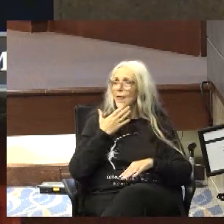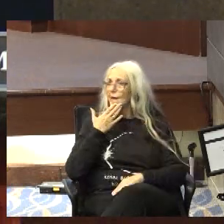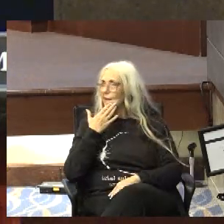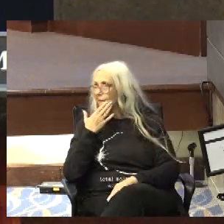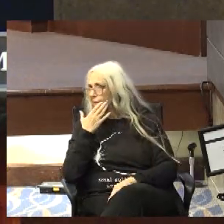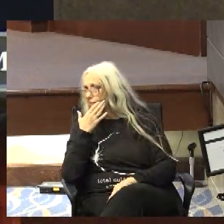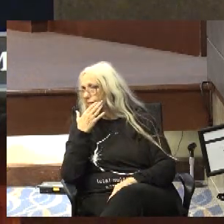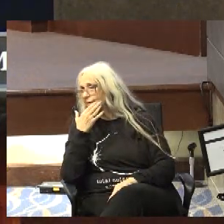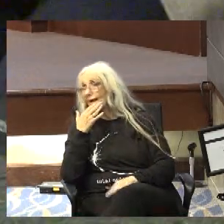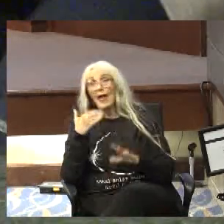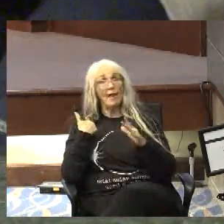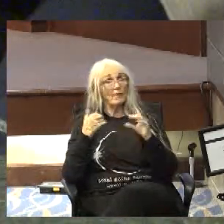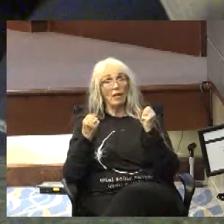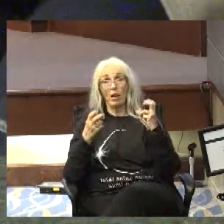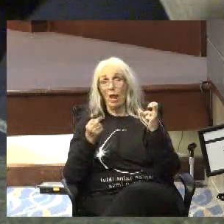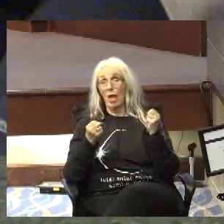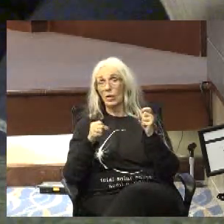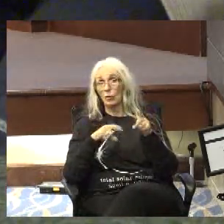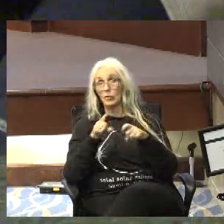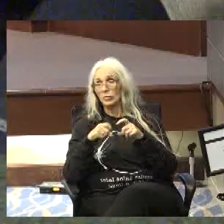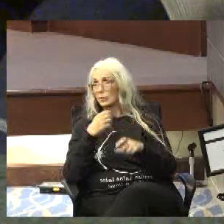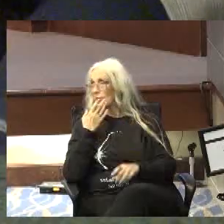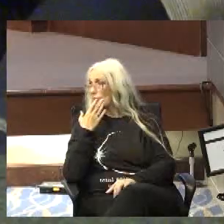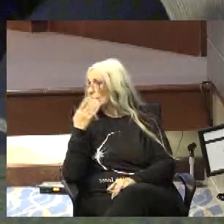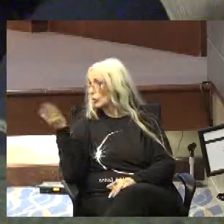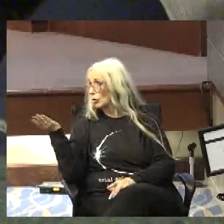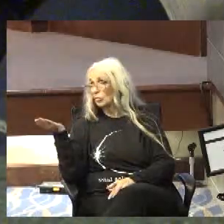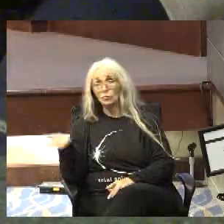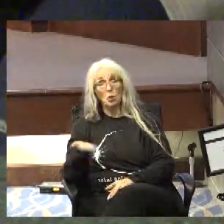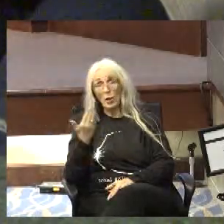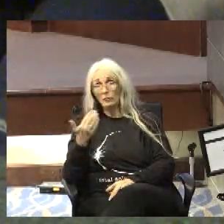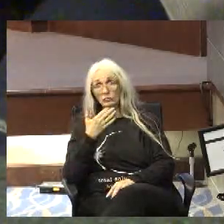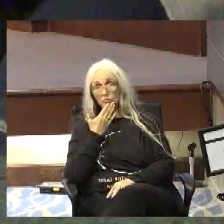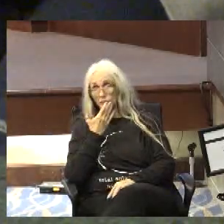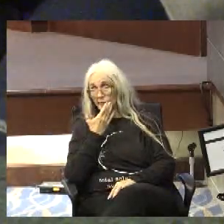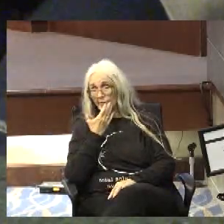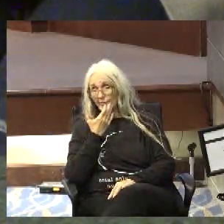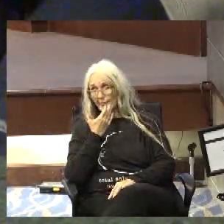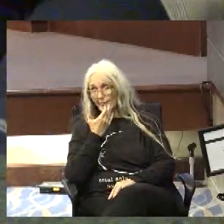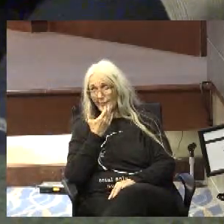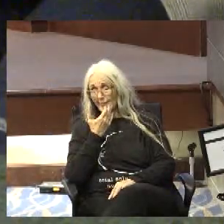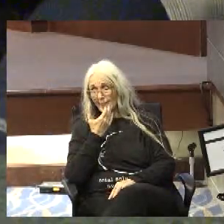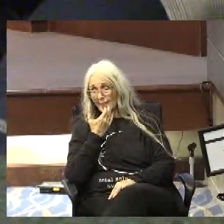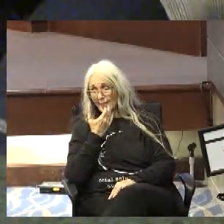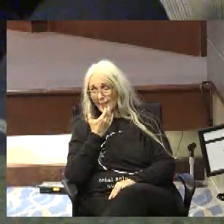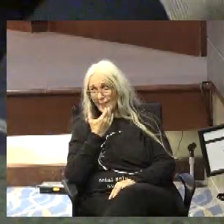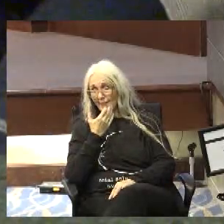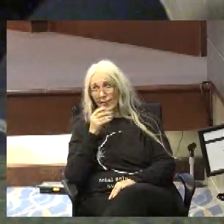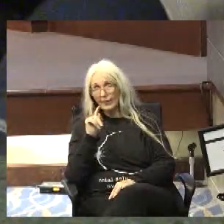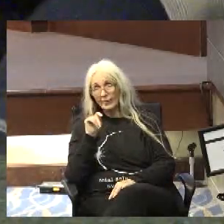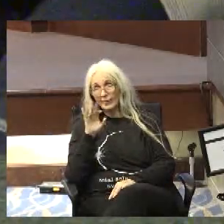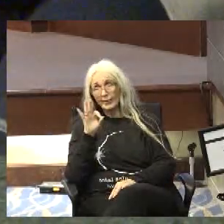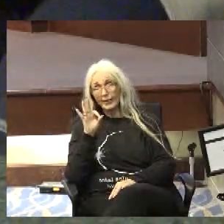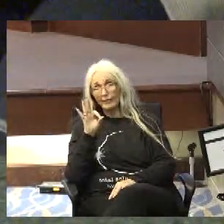I've got another question. Let me, Clint, go ahead. You have on the TIF